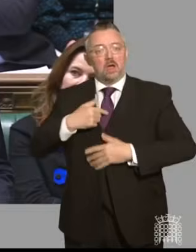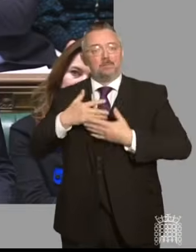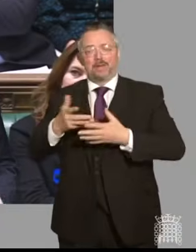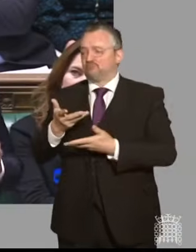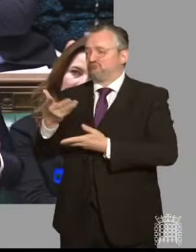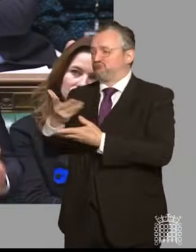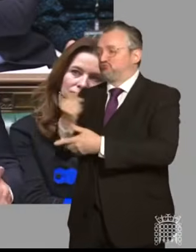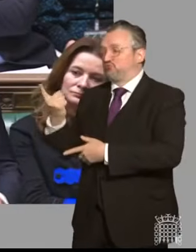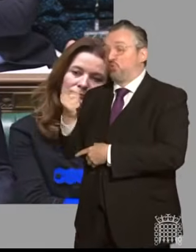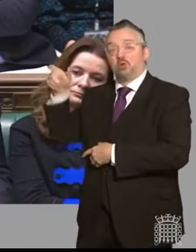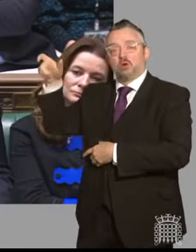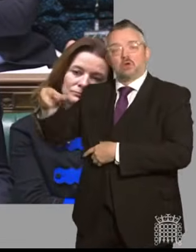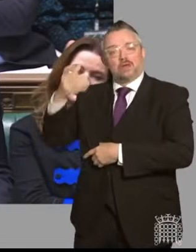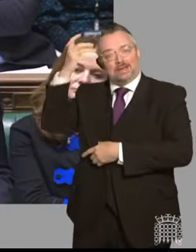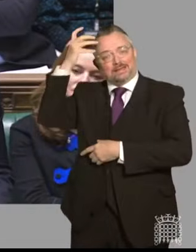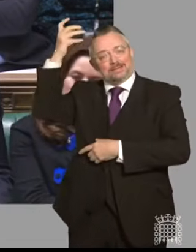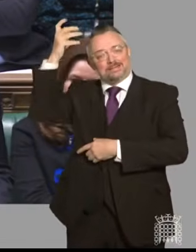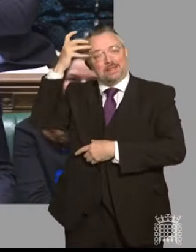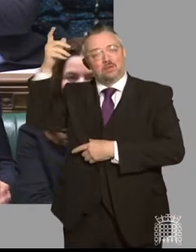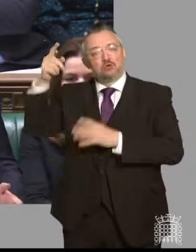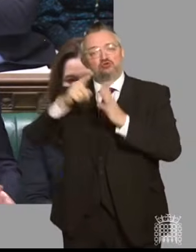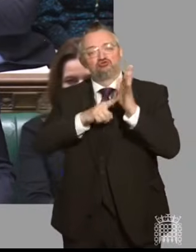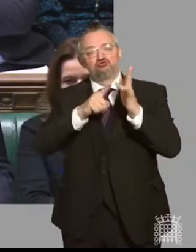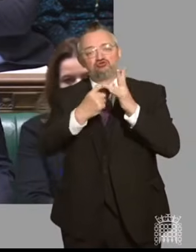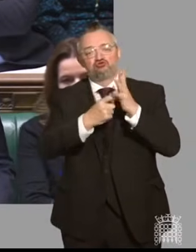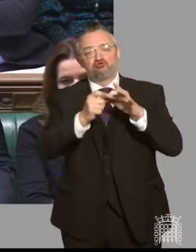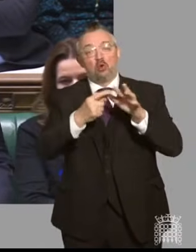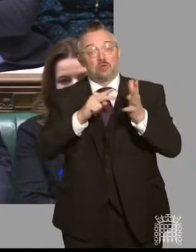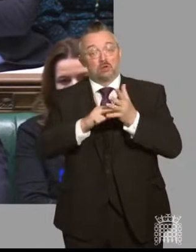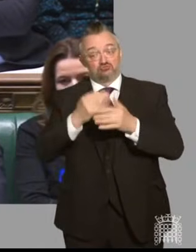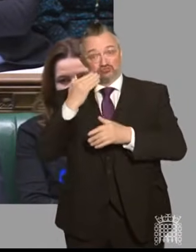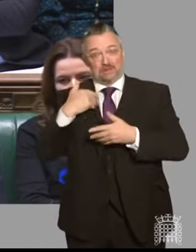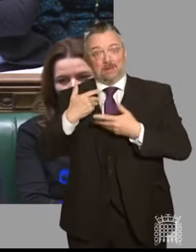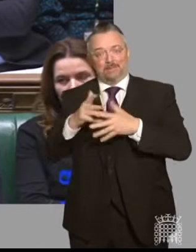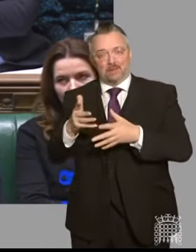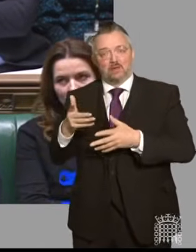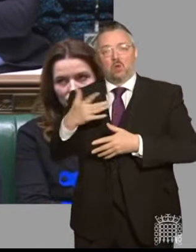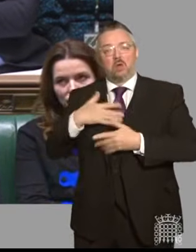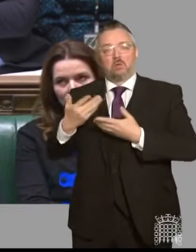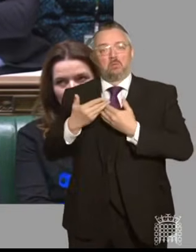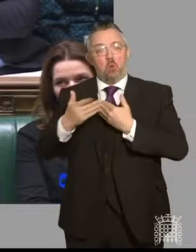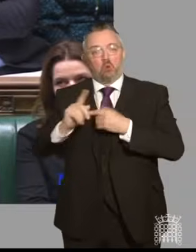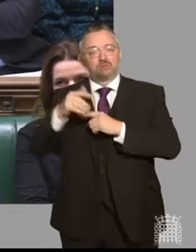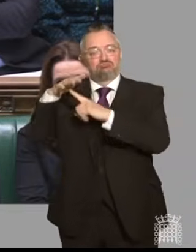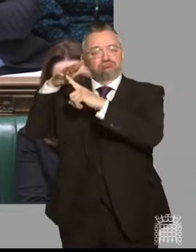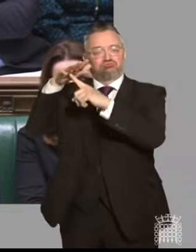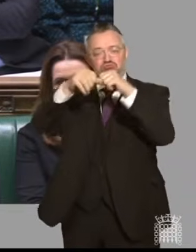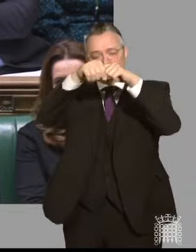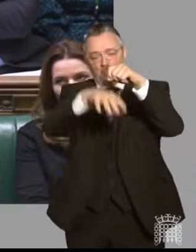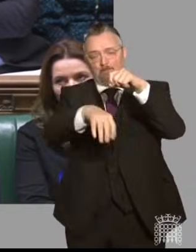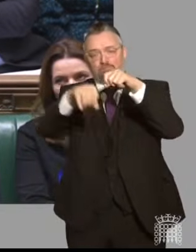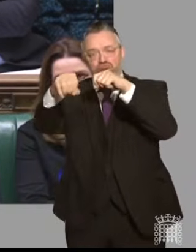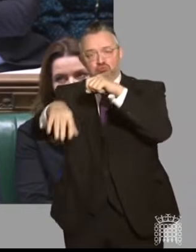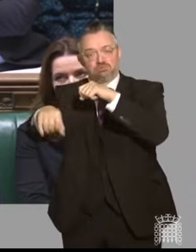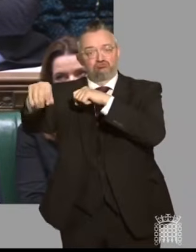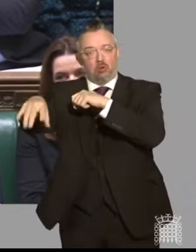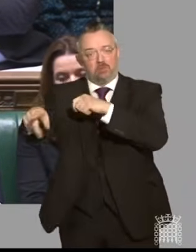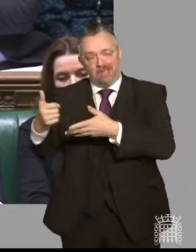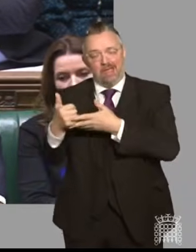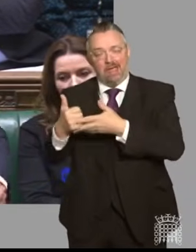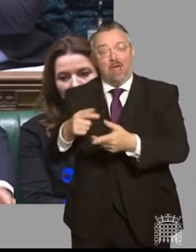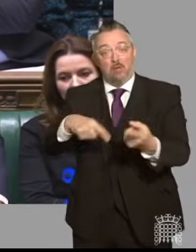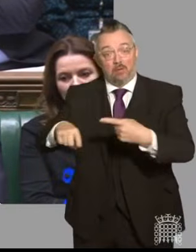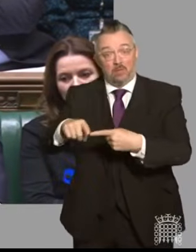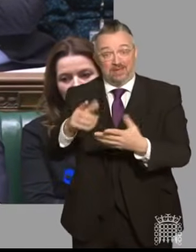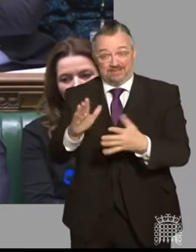coming days of more airdrops into Gaza, but also just in the last couple of days have managed to deliver family tents into